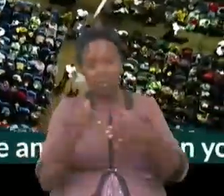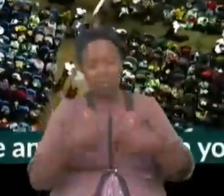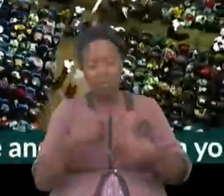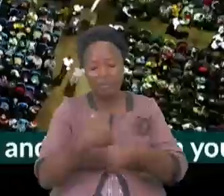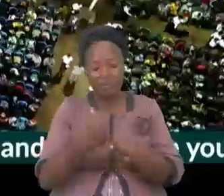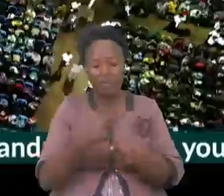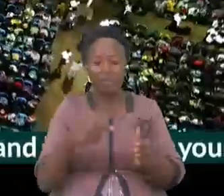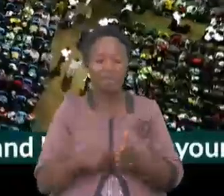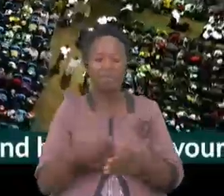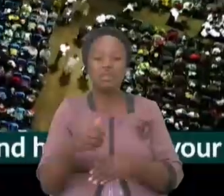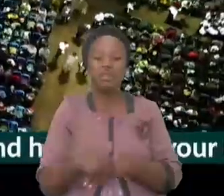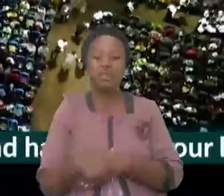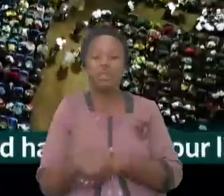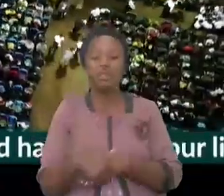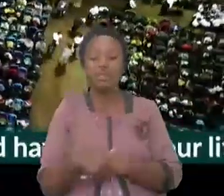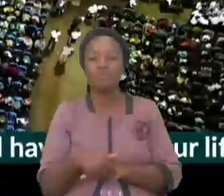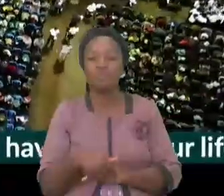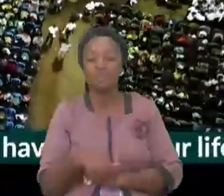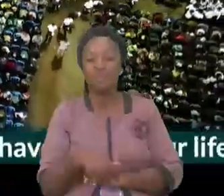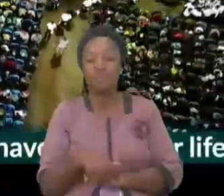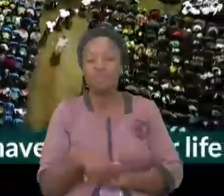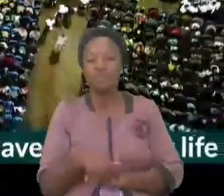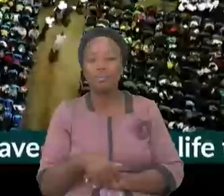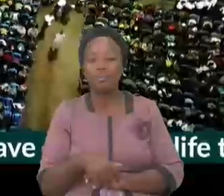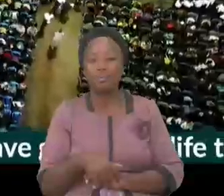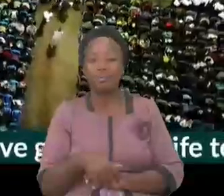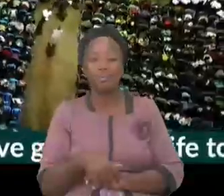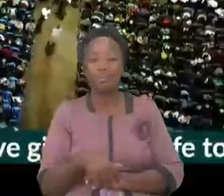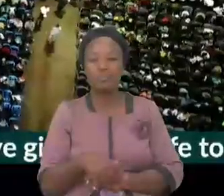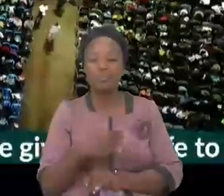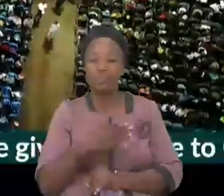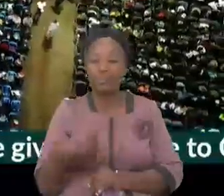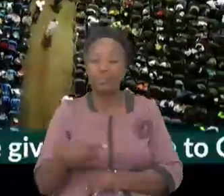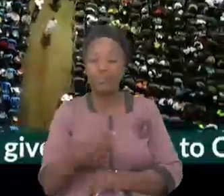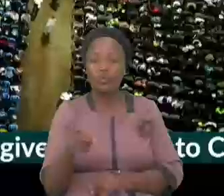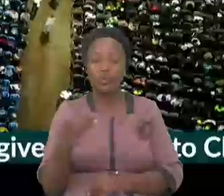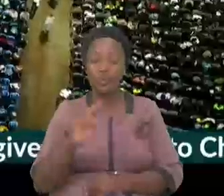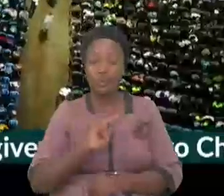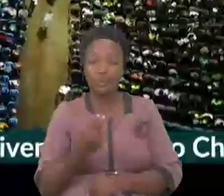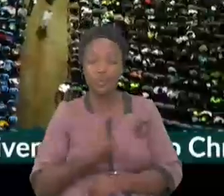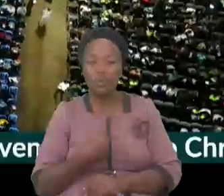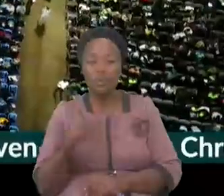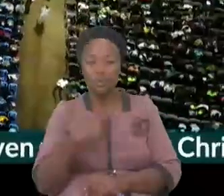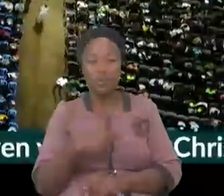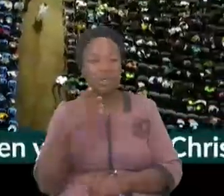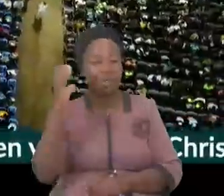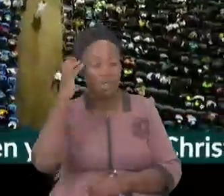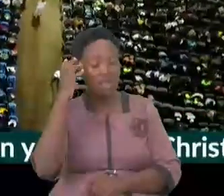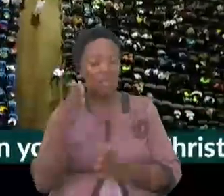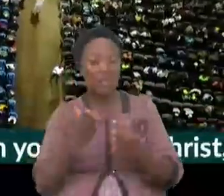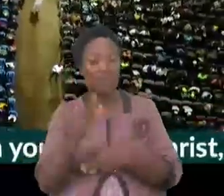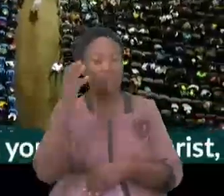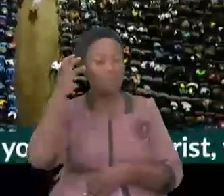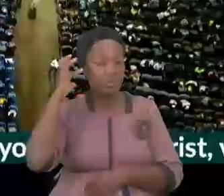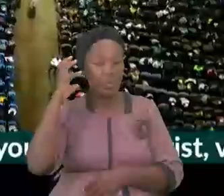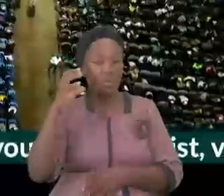And those of us who listen via the radio or television, and you also gave your life to the Lord Jesus Christ,